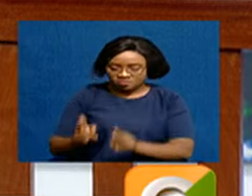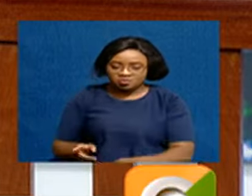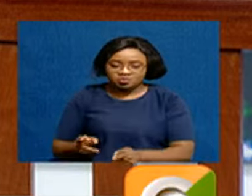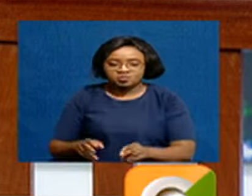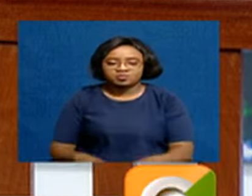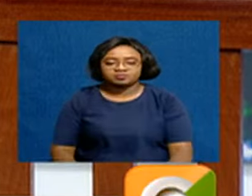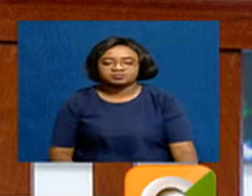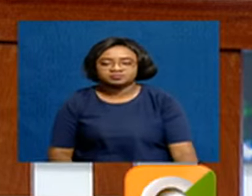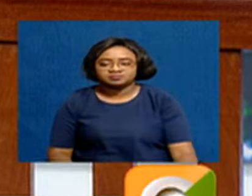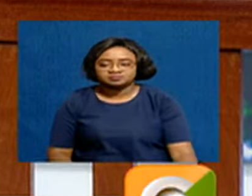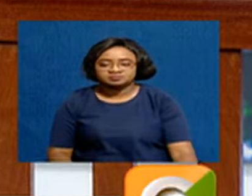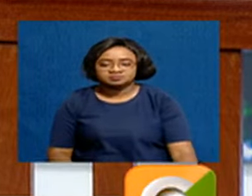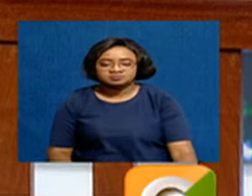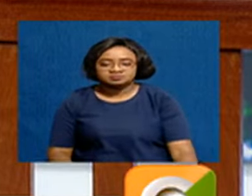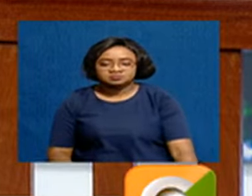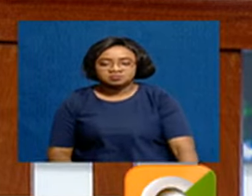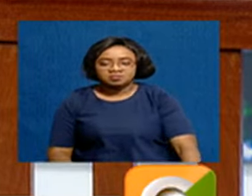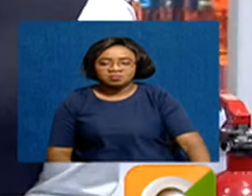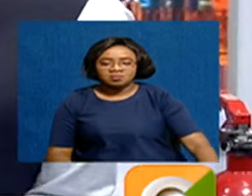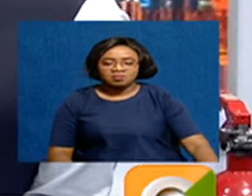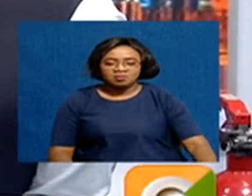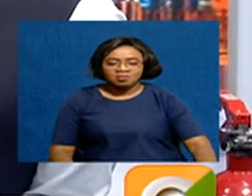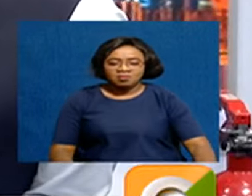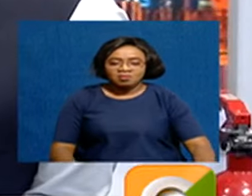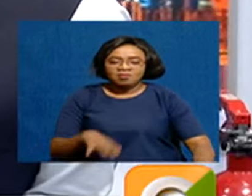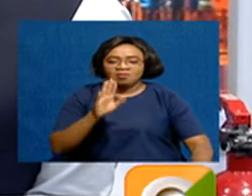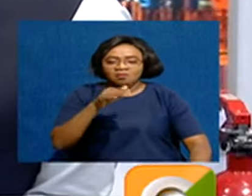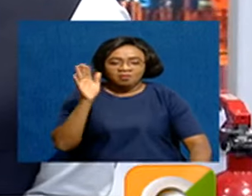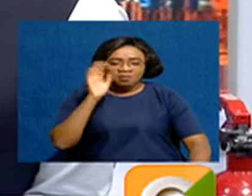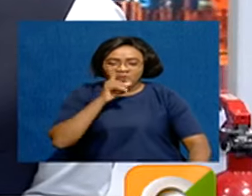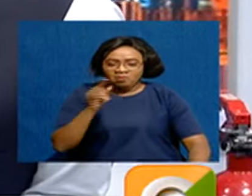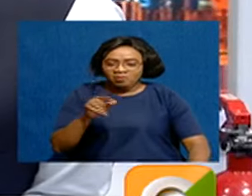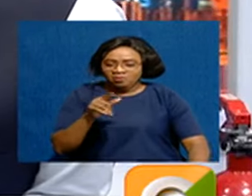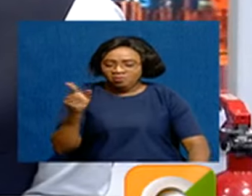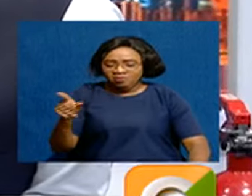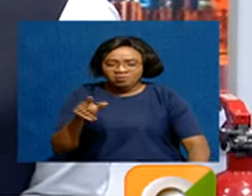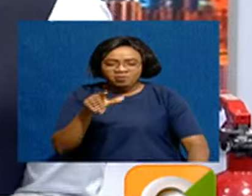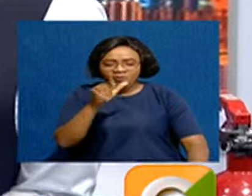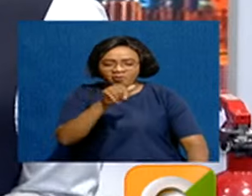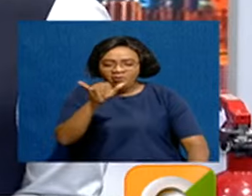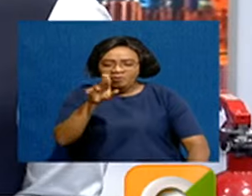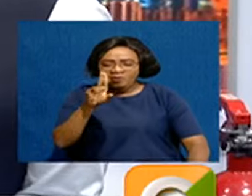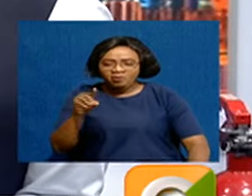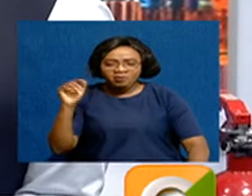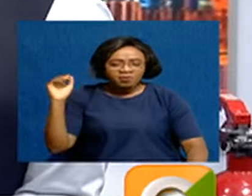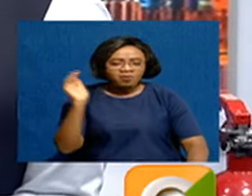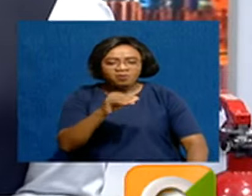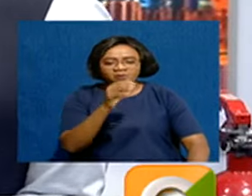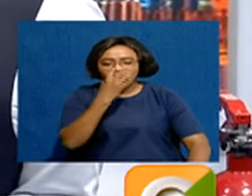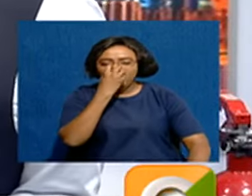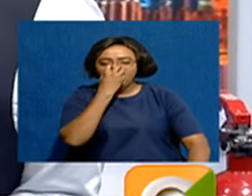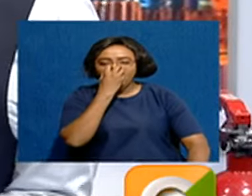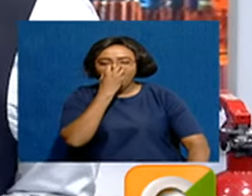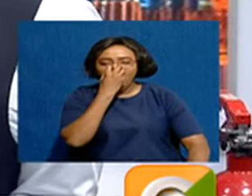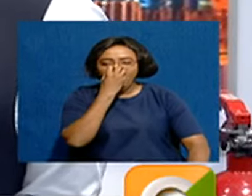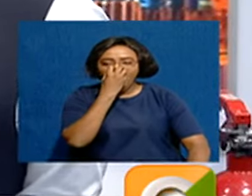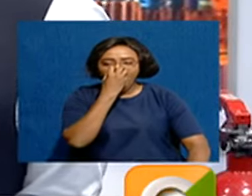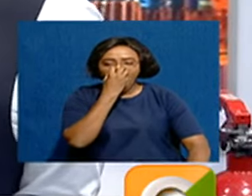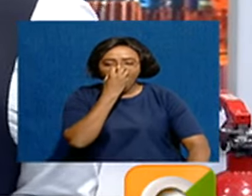this world. You heard my colleague Ayub Abdirkadir's question at the White House the other day to President Ruto, right? We have problems